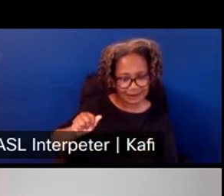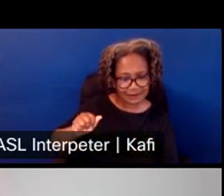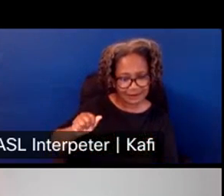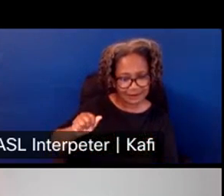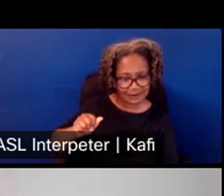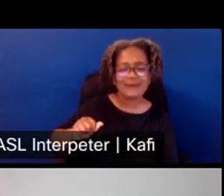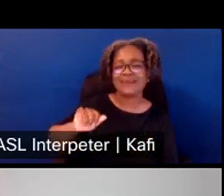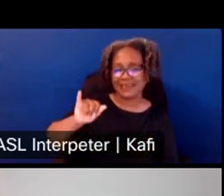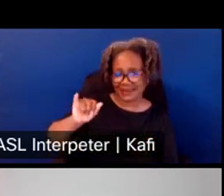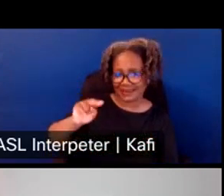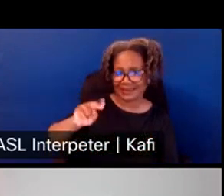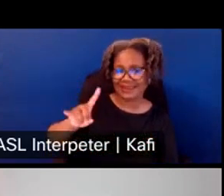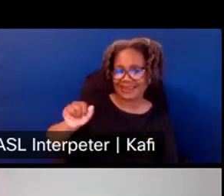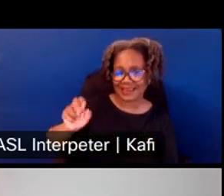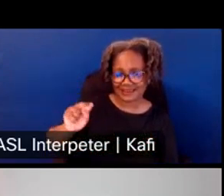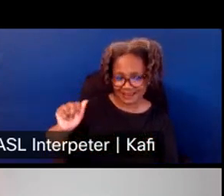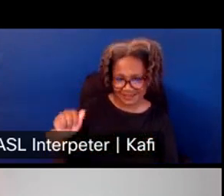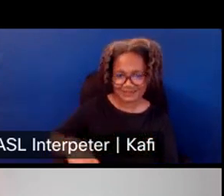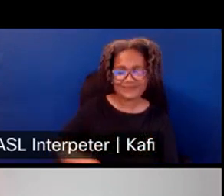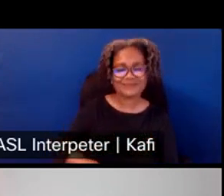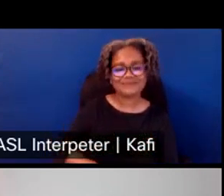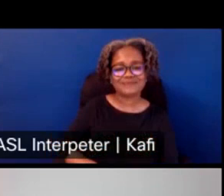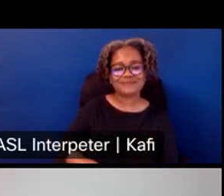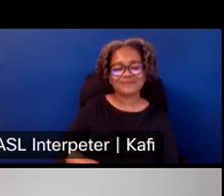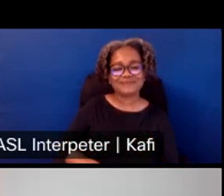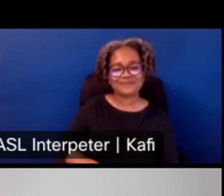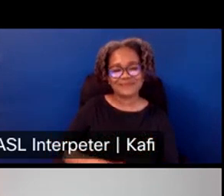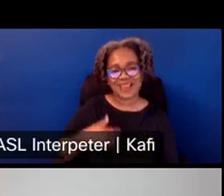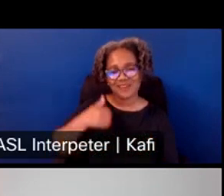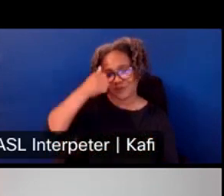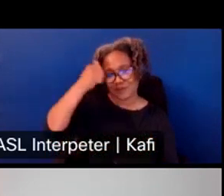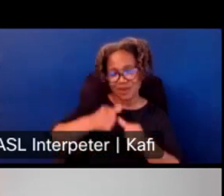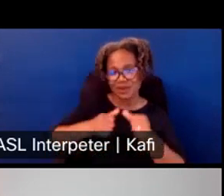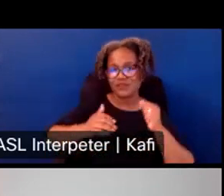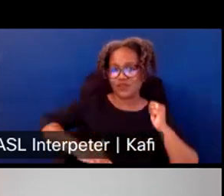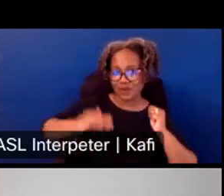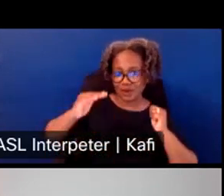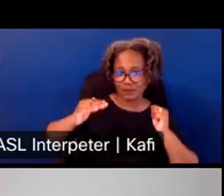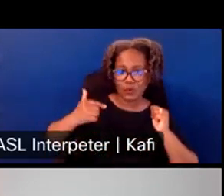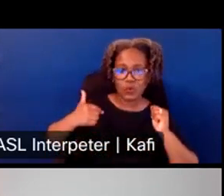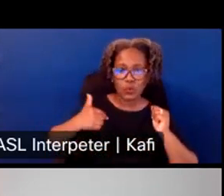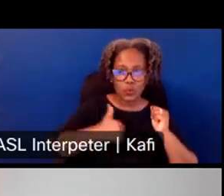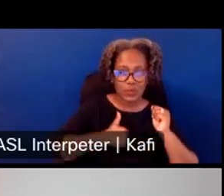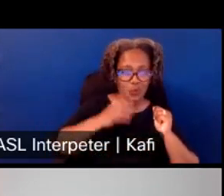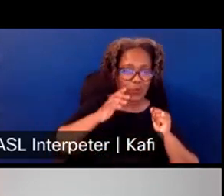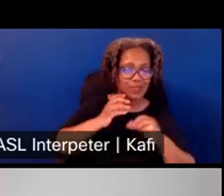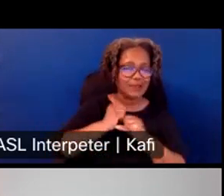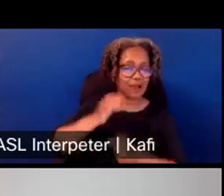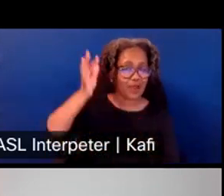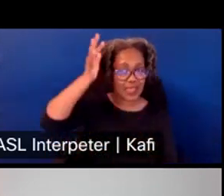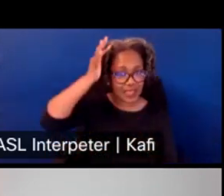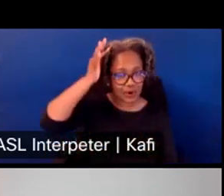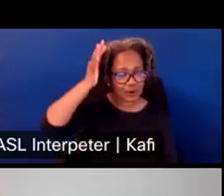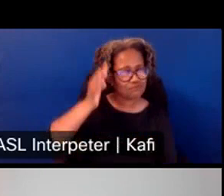People would get a hair. They didn't call them relaxers back then. I want to say they were called perms back then, but it might have been